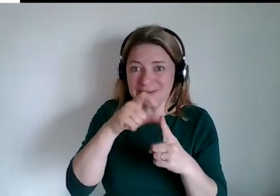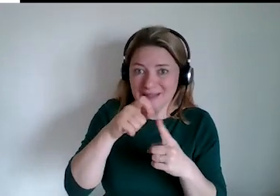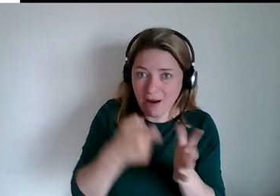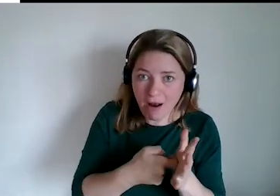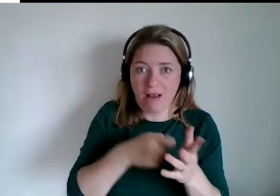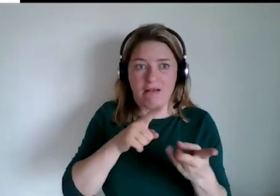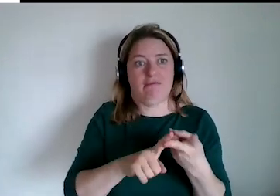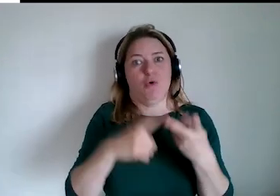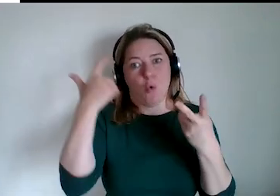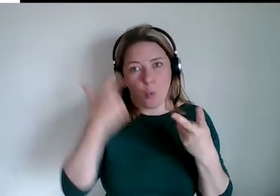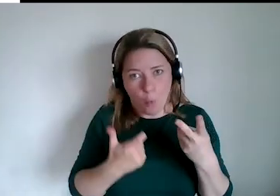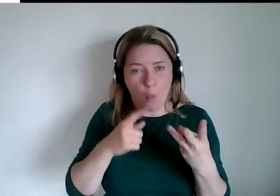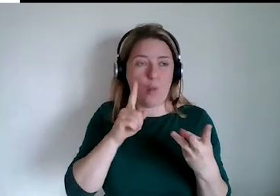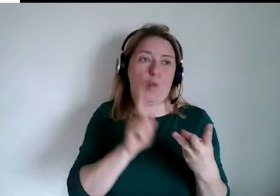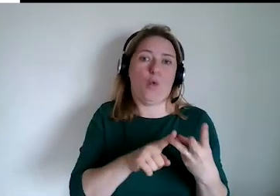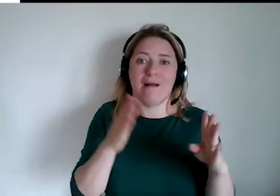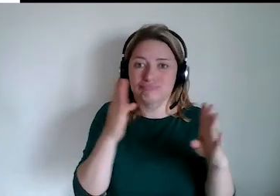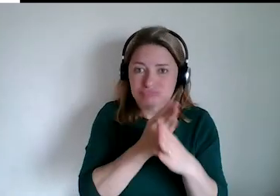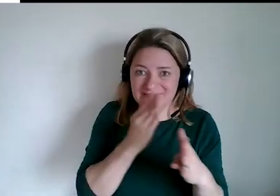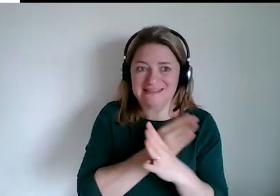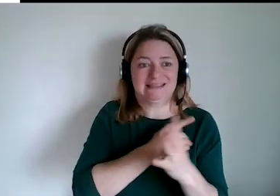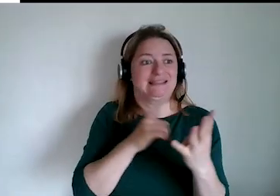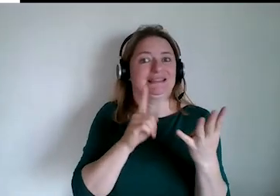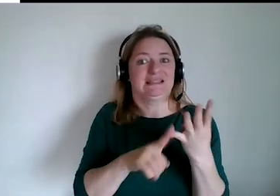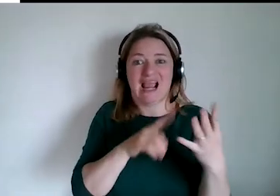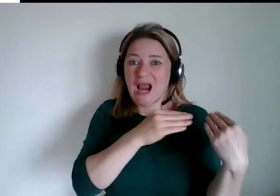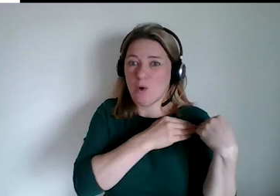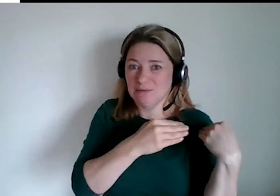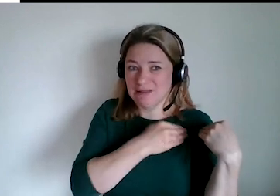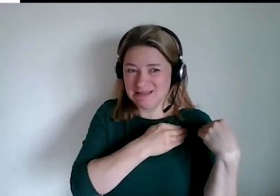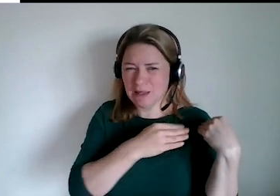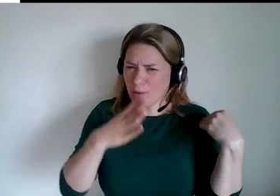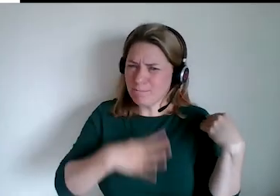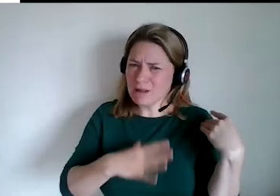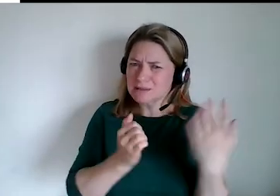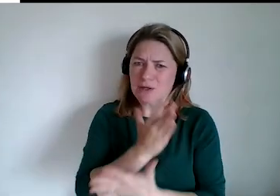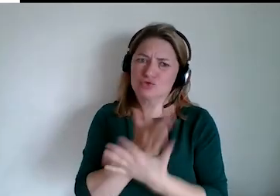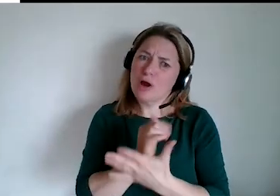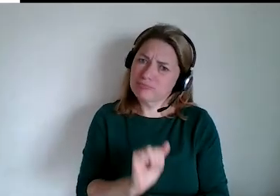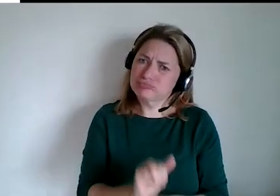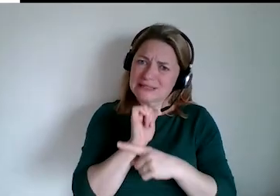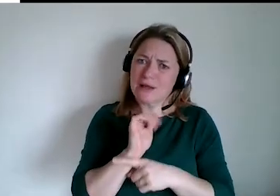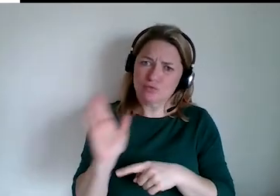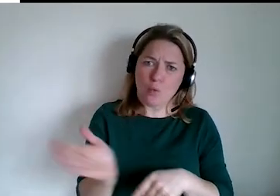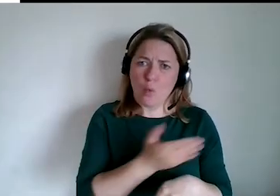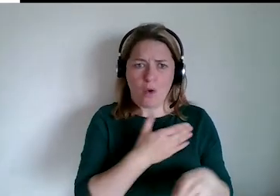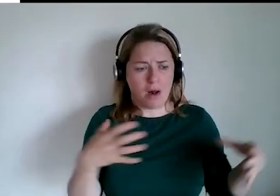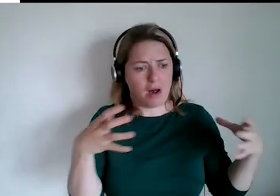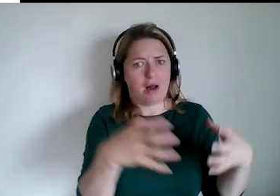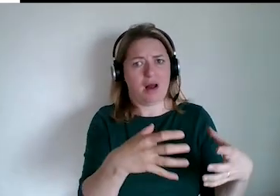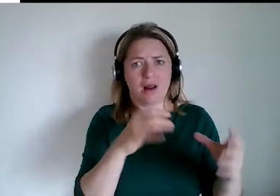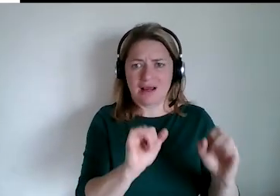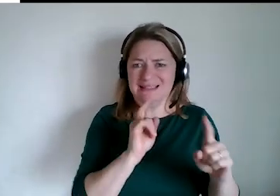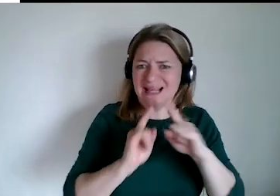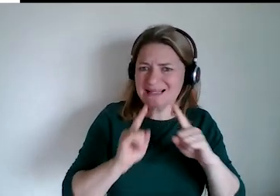law, privacy, accountability, and we must protect all of the subjects whose data